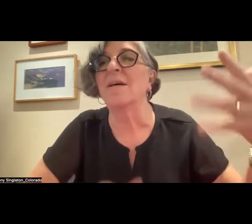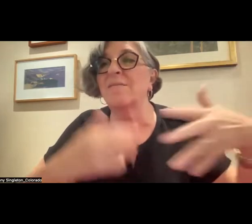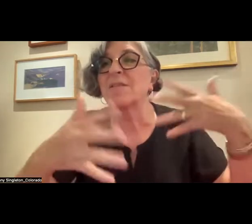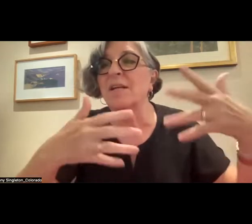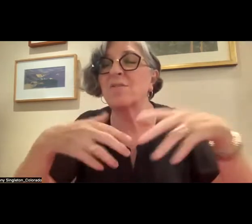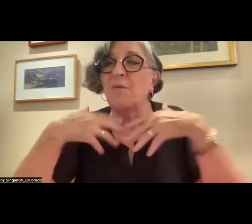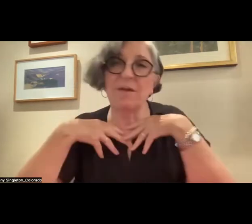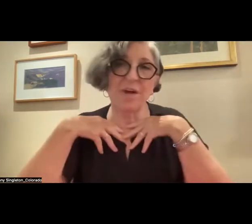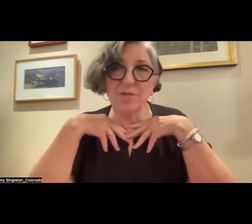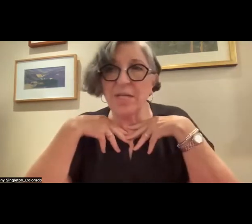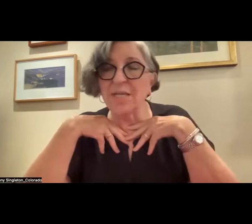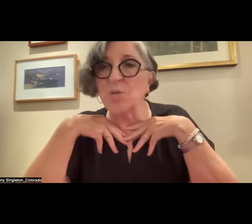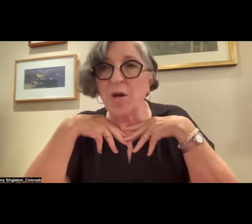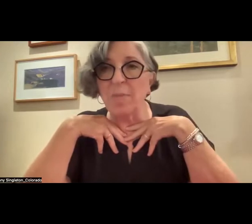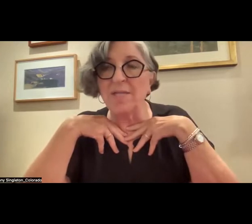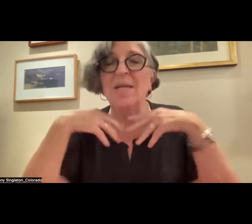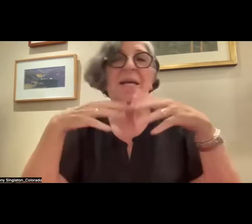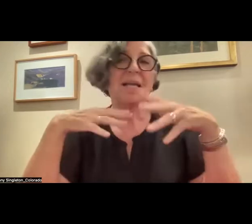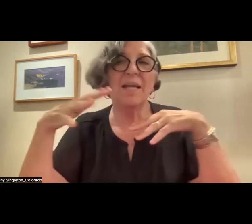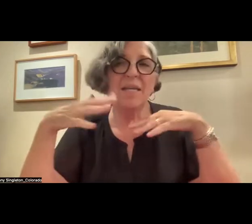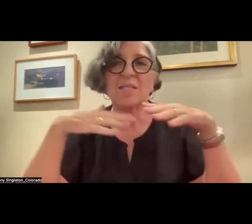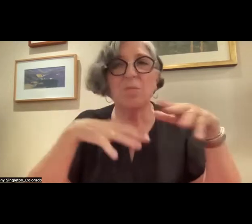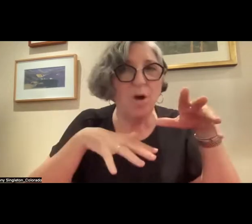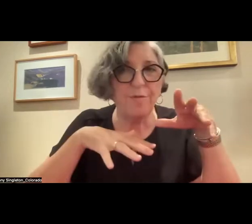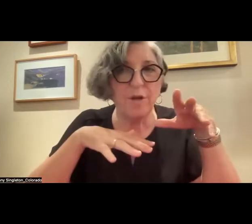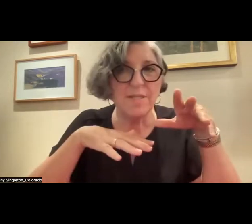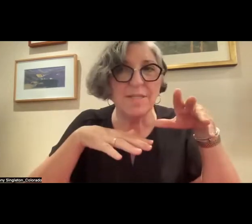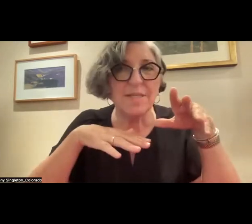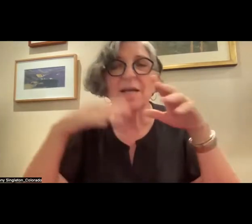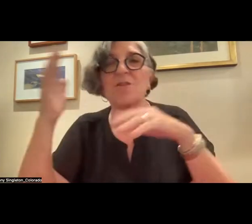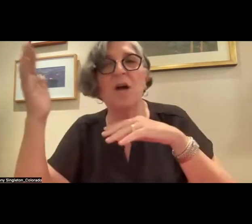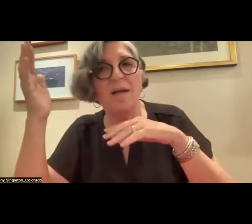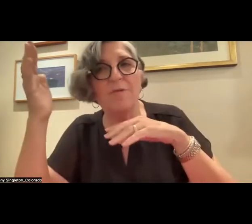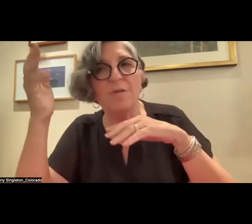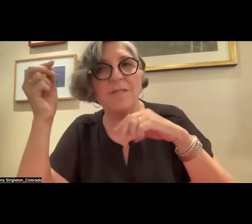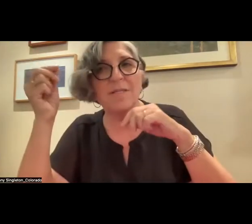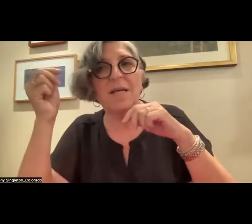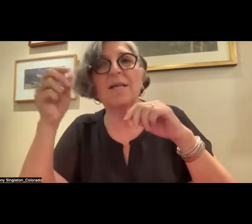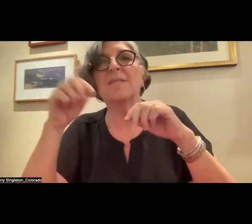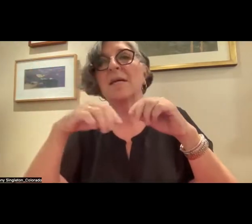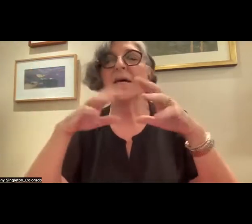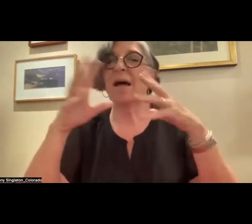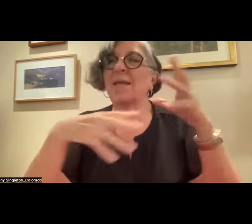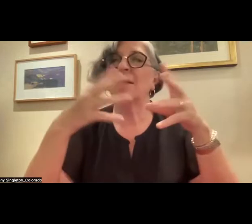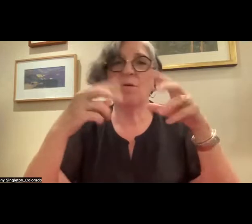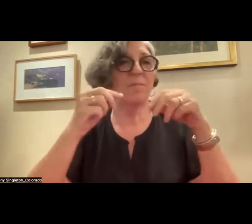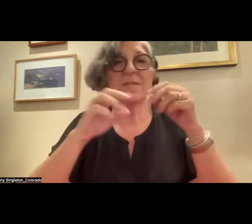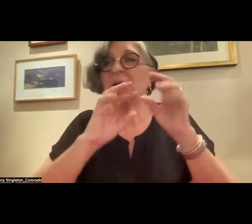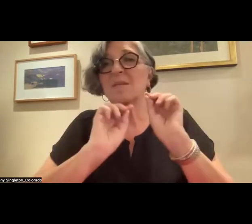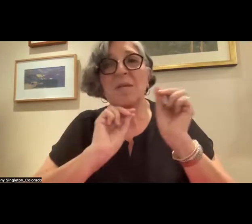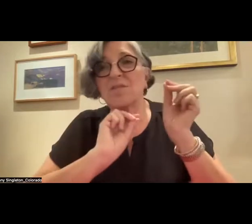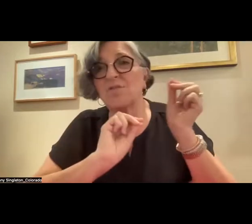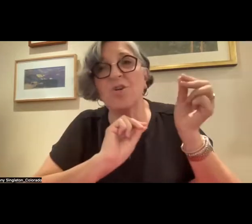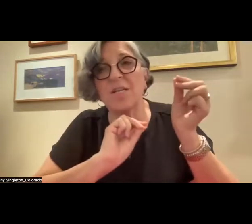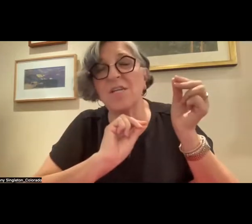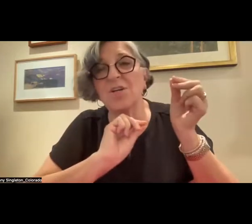list of signs. So that way, if I'm doing an experiment and I need some low frequency signs or high frequency signs, I can, or signs